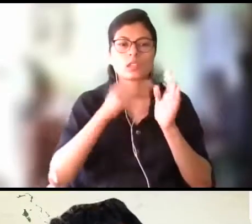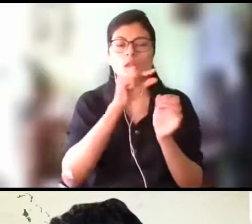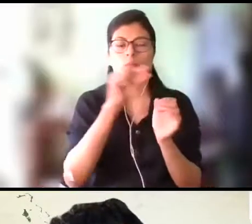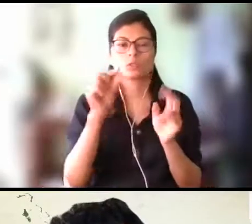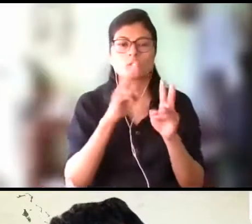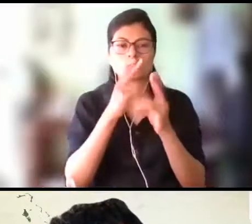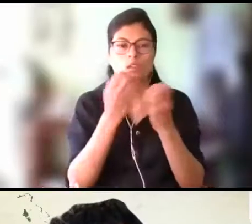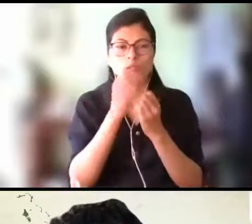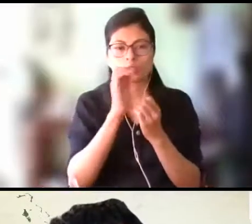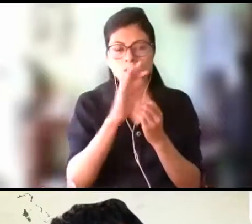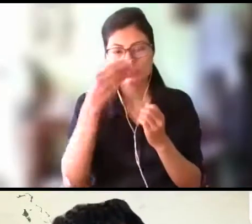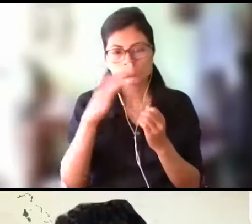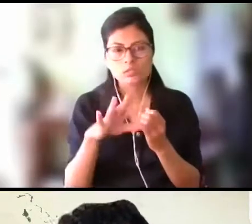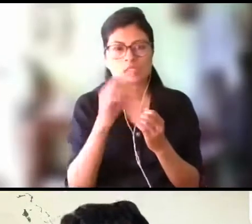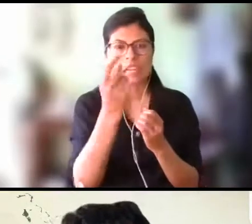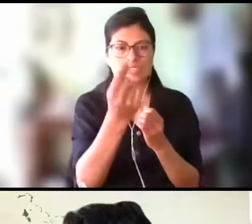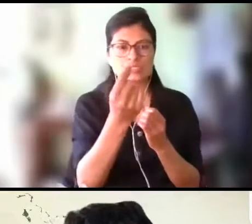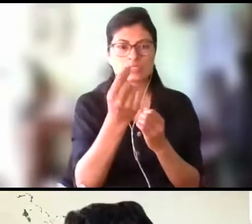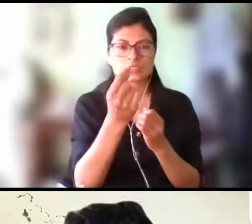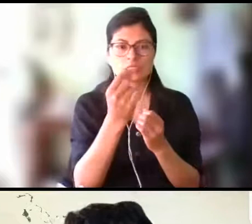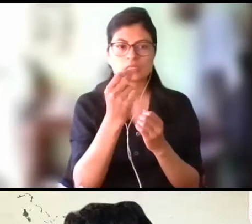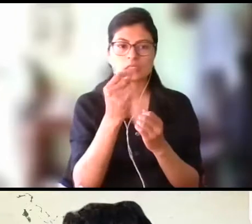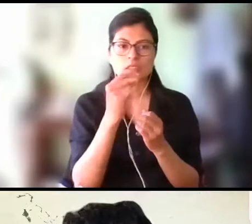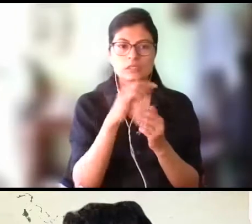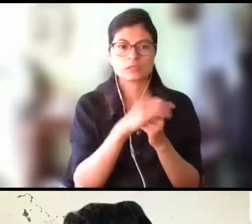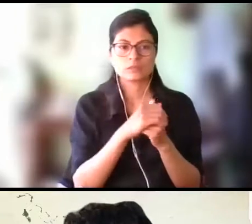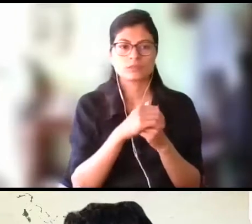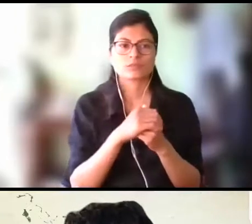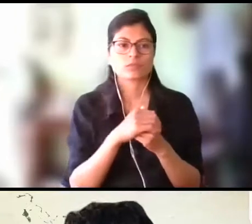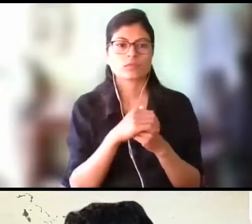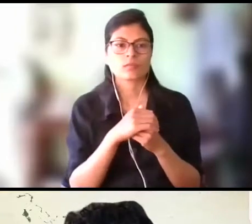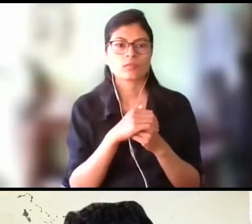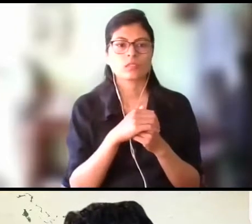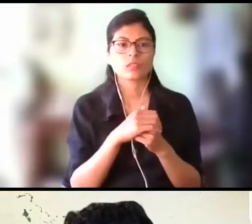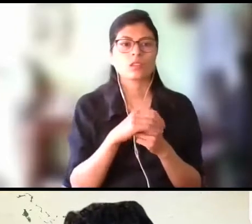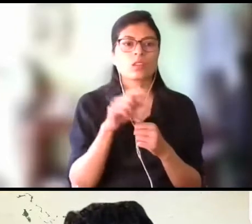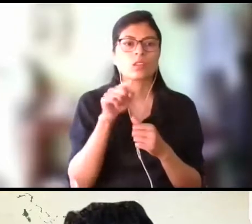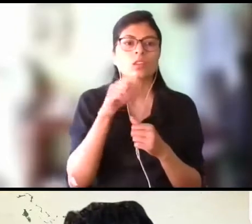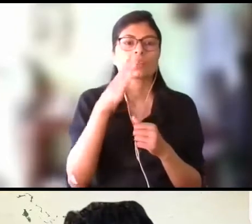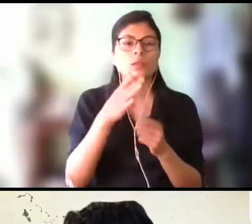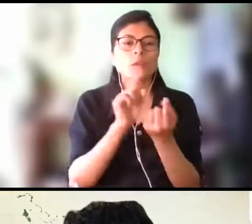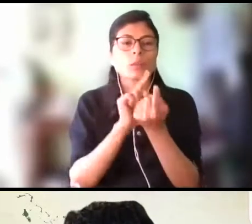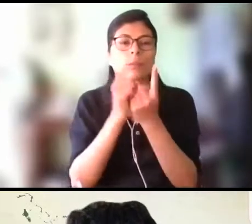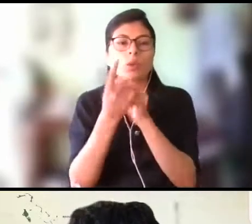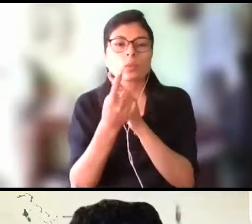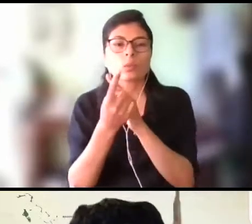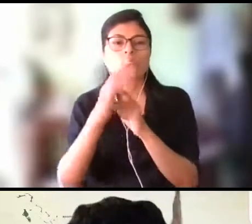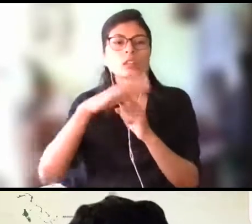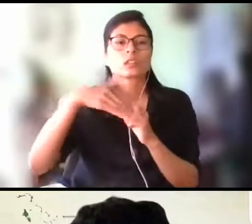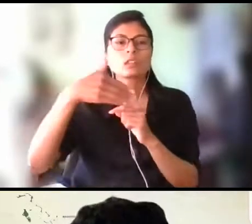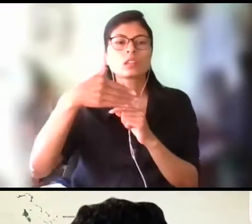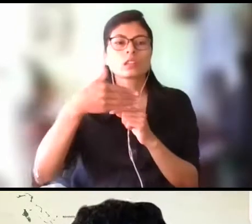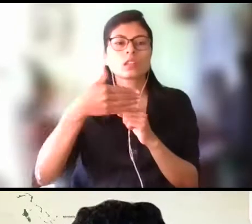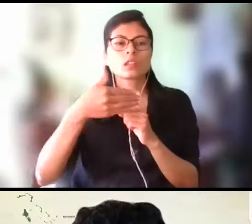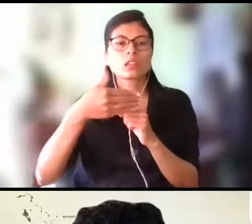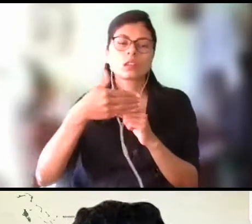effect change and, you know, enable any sort of support in some of these communities that are being affected by disasters?